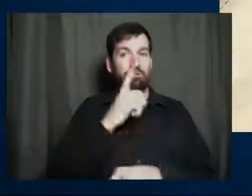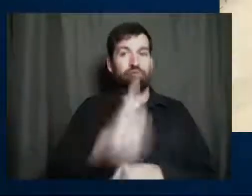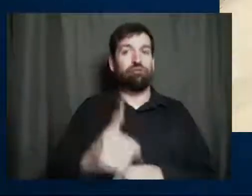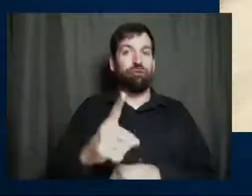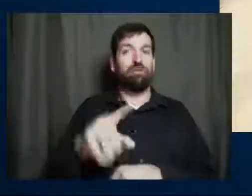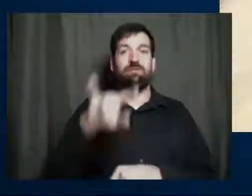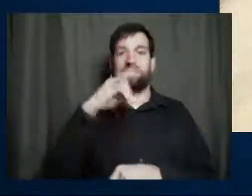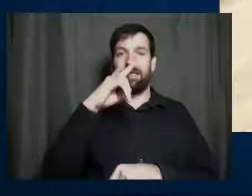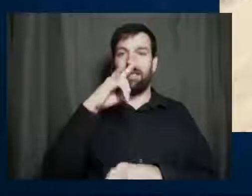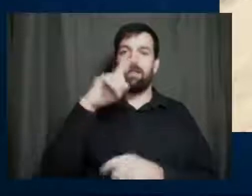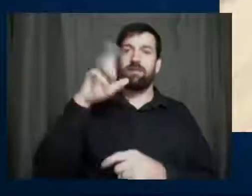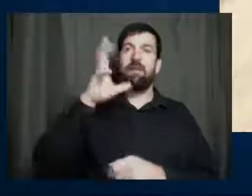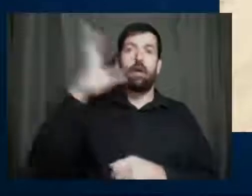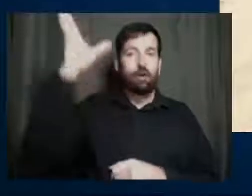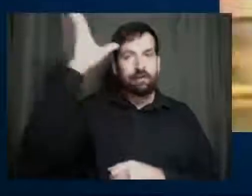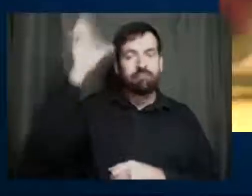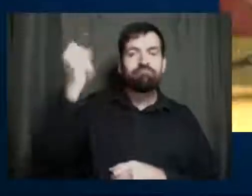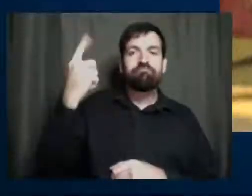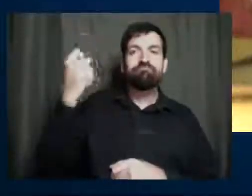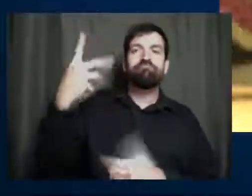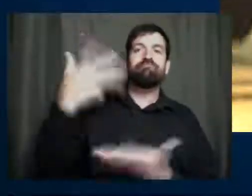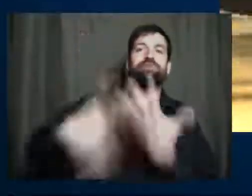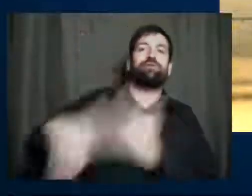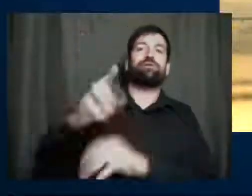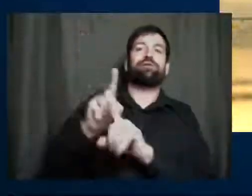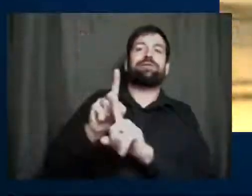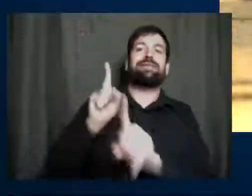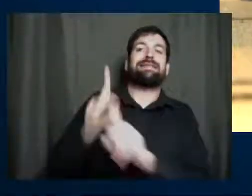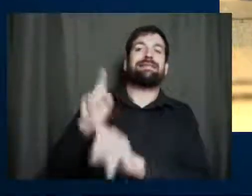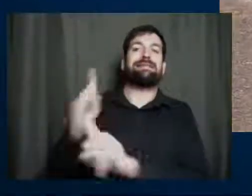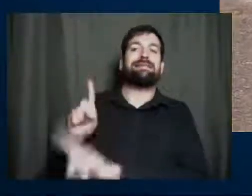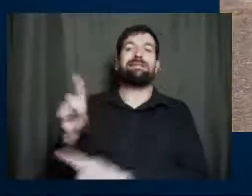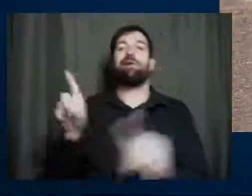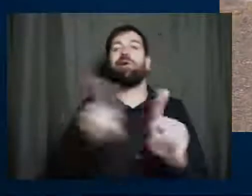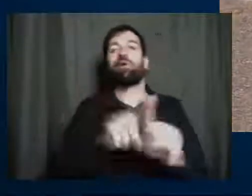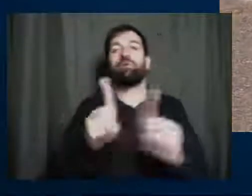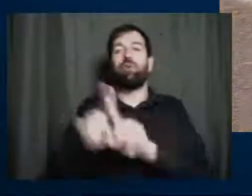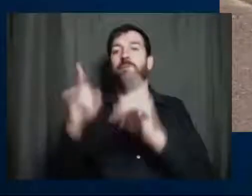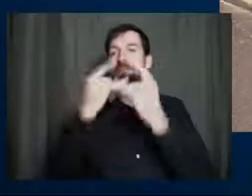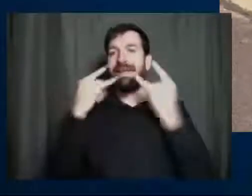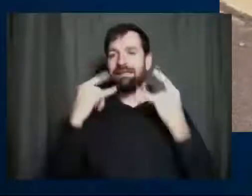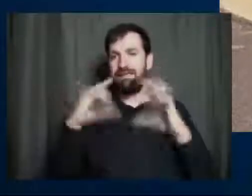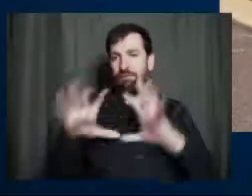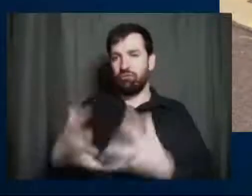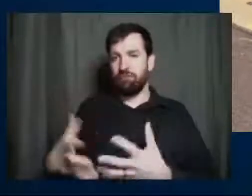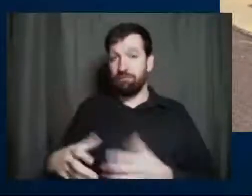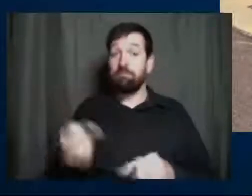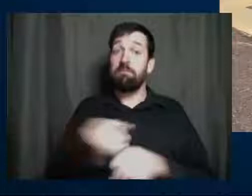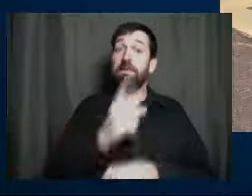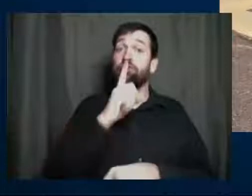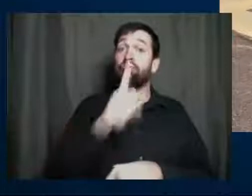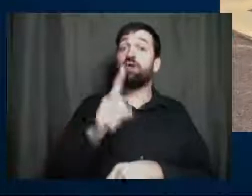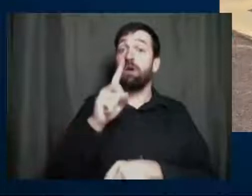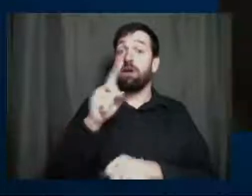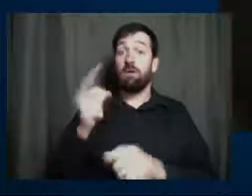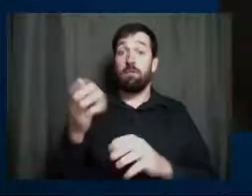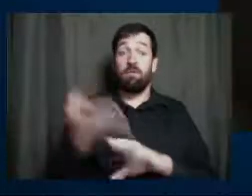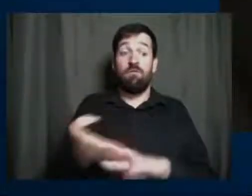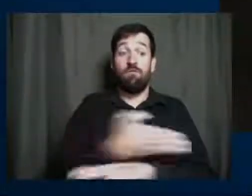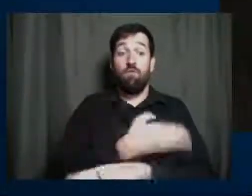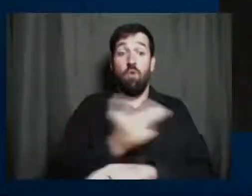parents understand the social distance and masking rules in your group. Make sure to look both ways crossing the